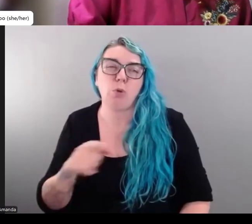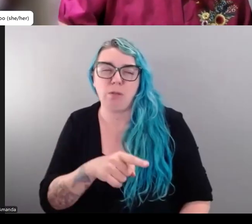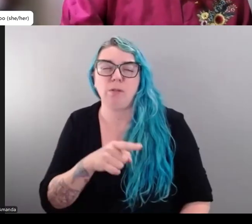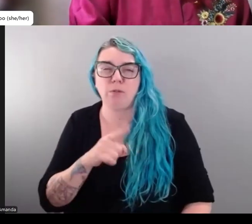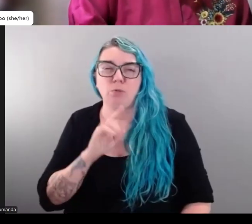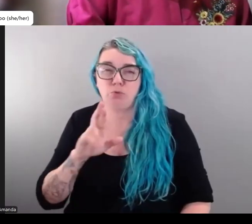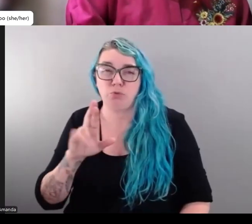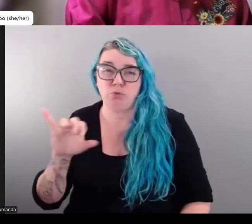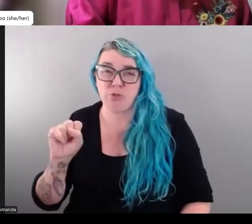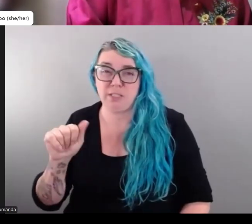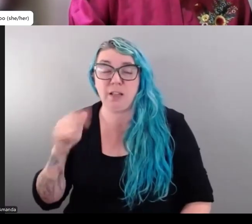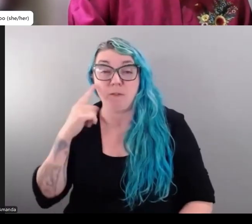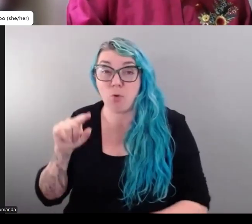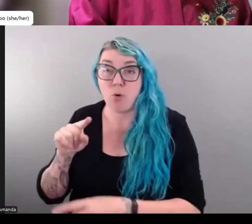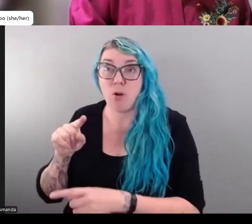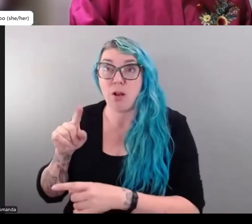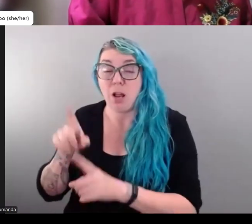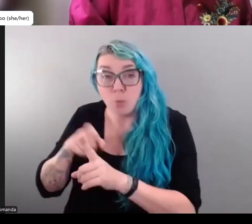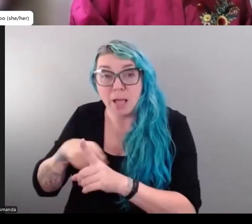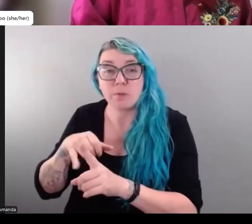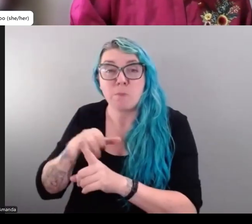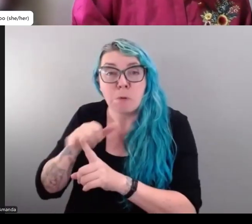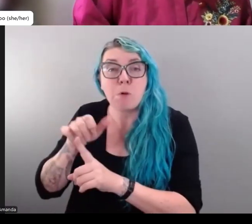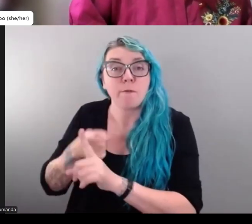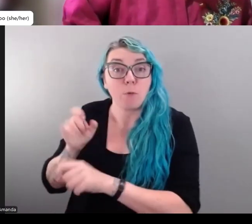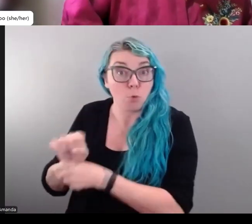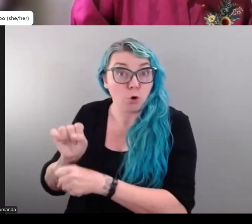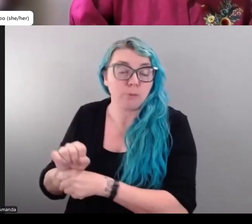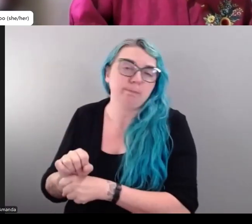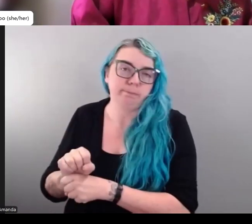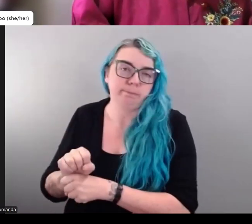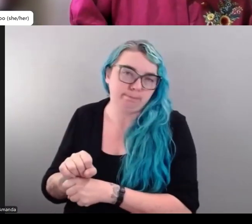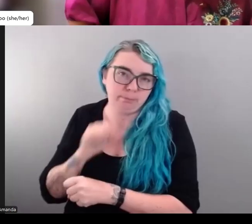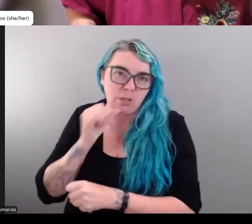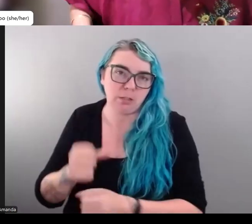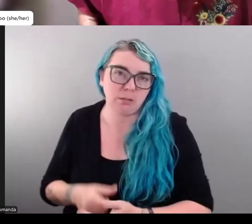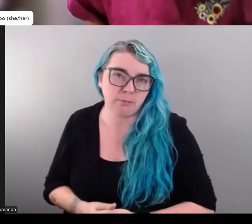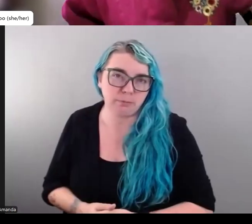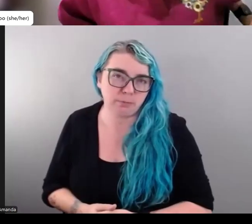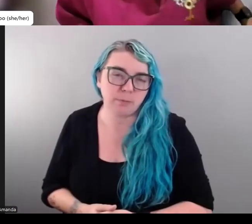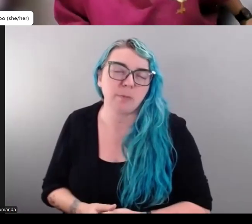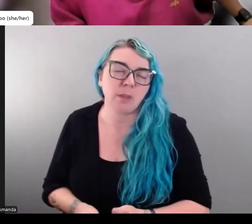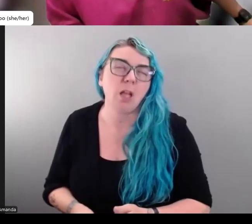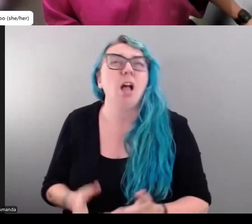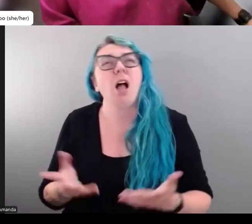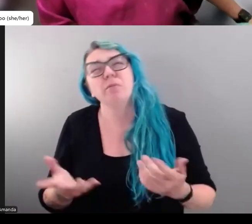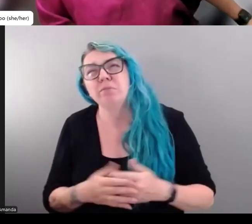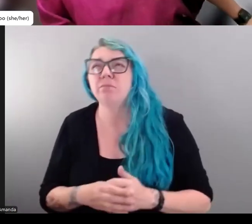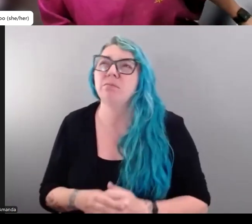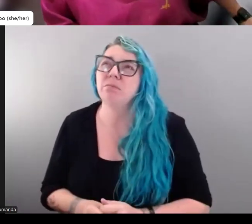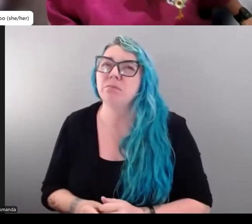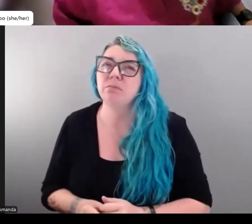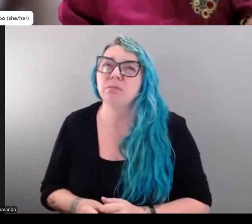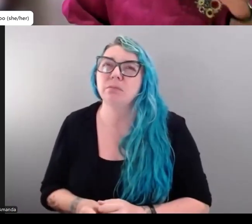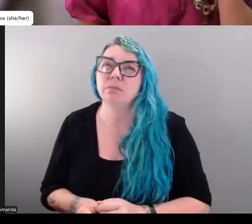workplace harassment in particular, as we were talking about sexual violence. Workplace harassment can be very, it does keep it